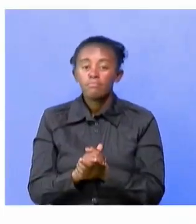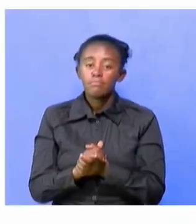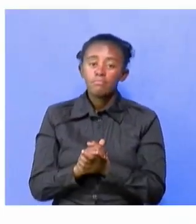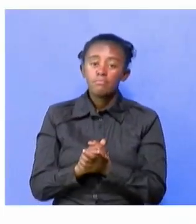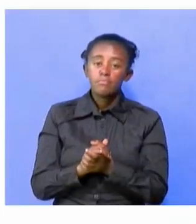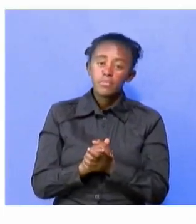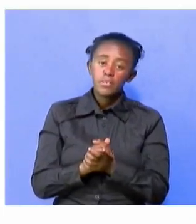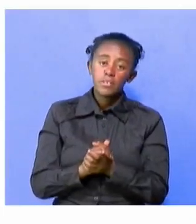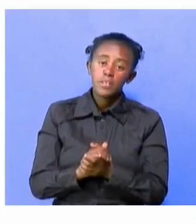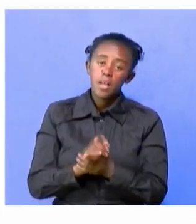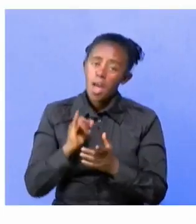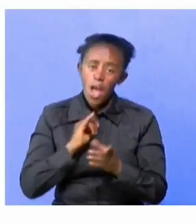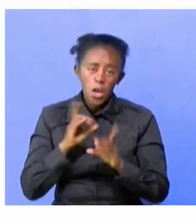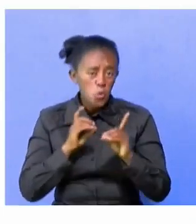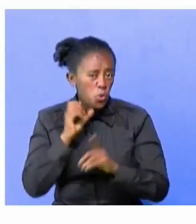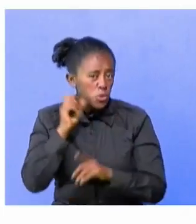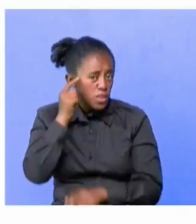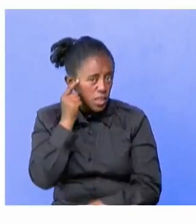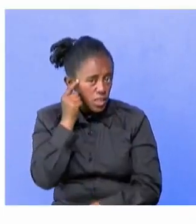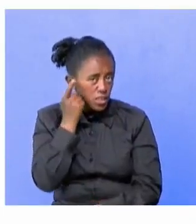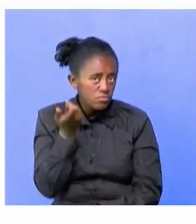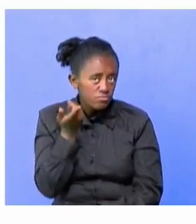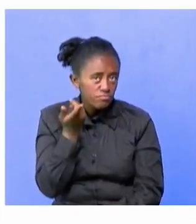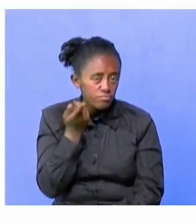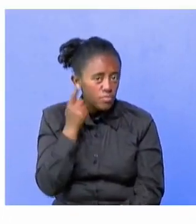I don't think